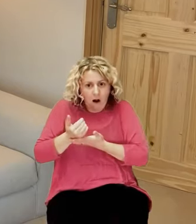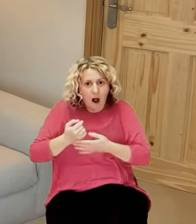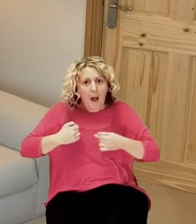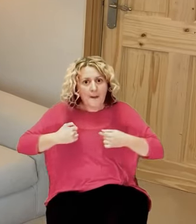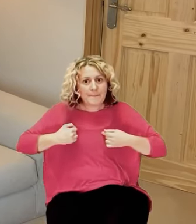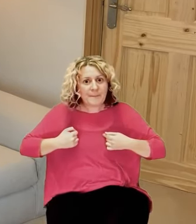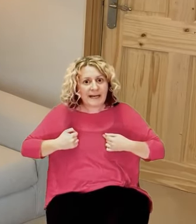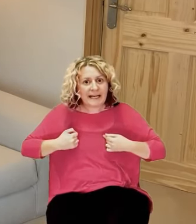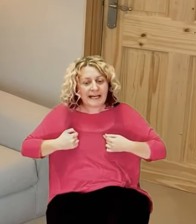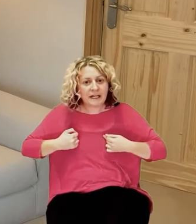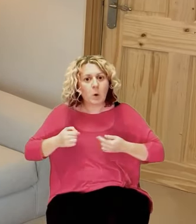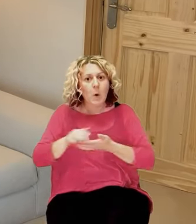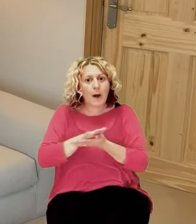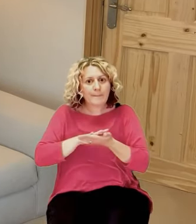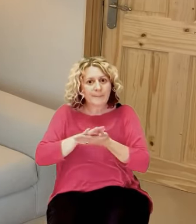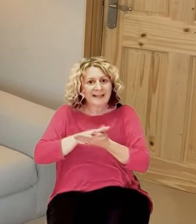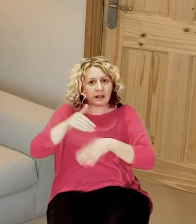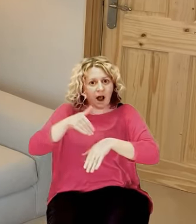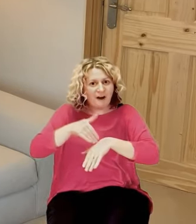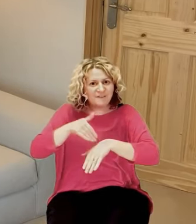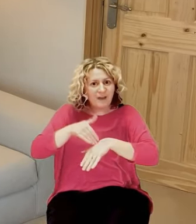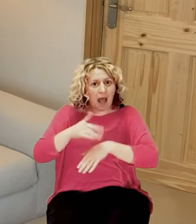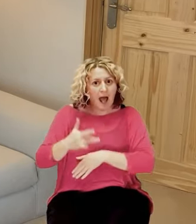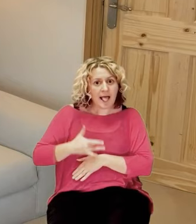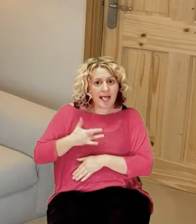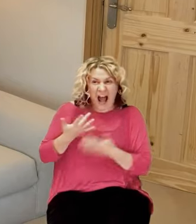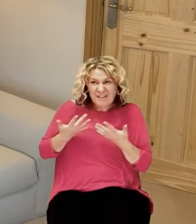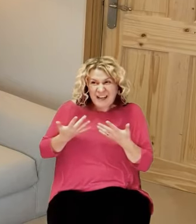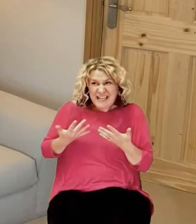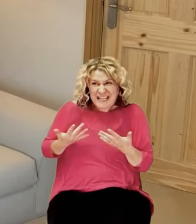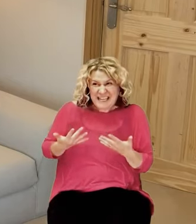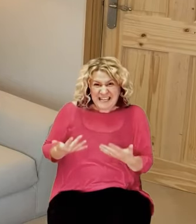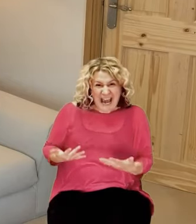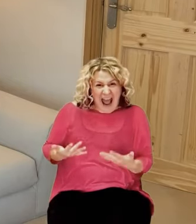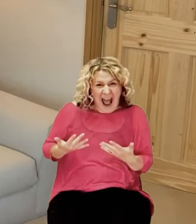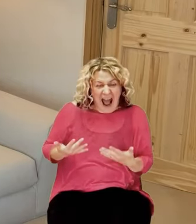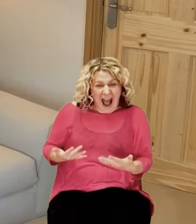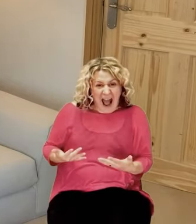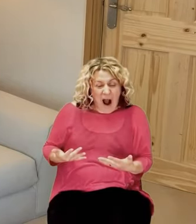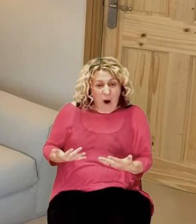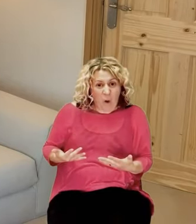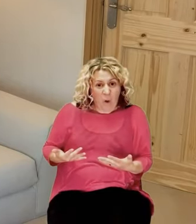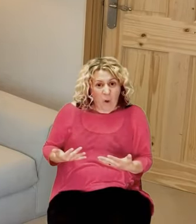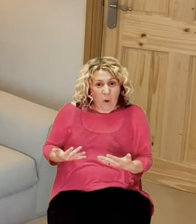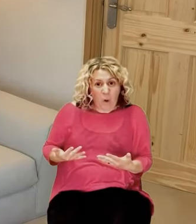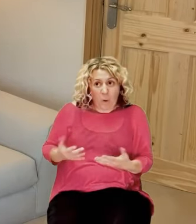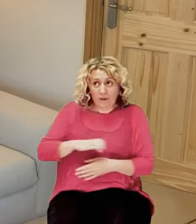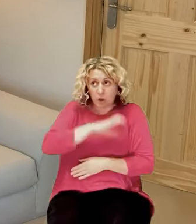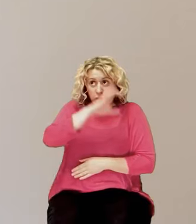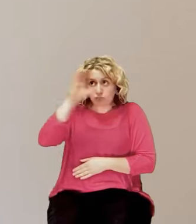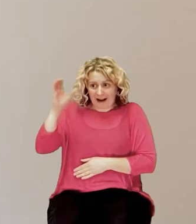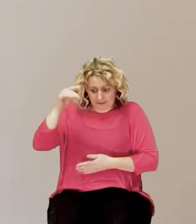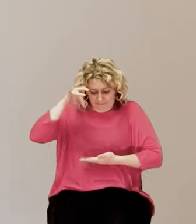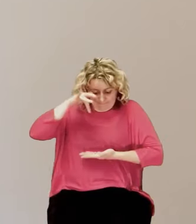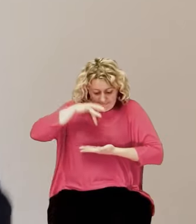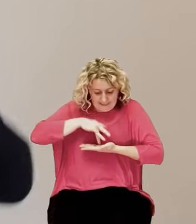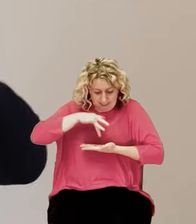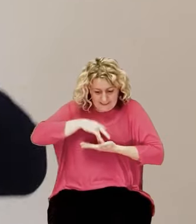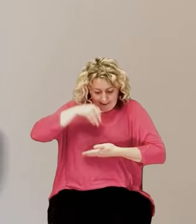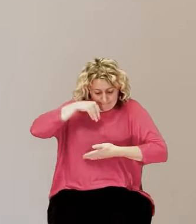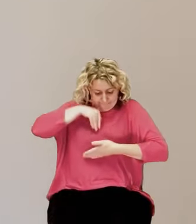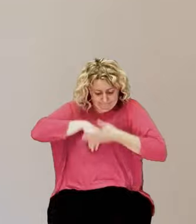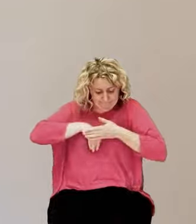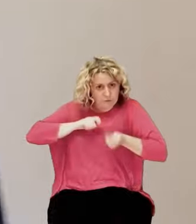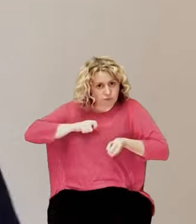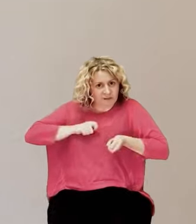life now. To live in a way where Christ was at the center, transforming his life in football.